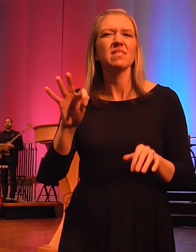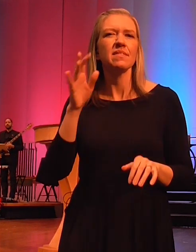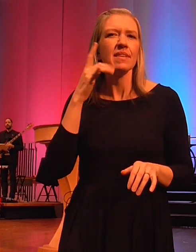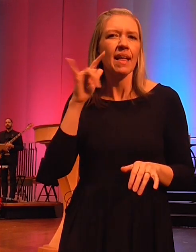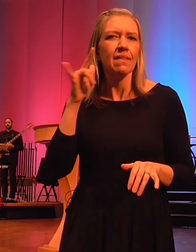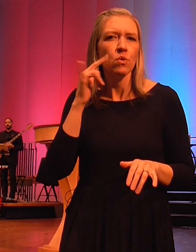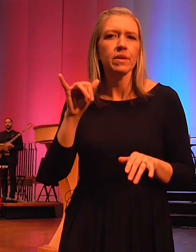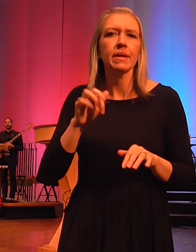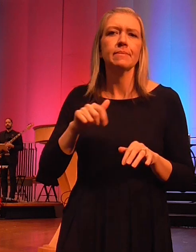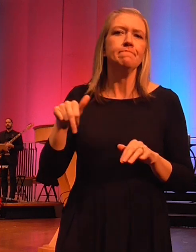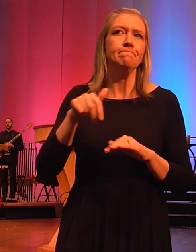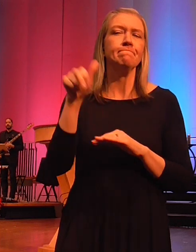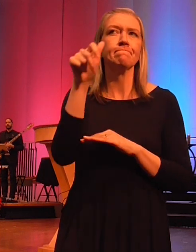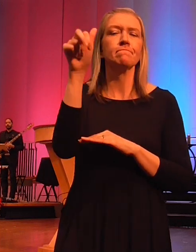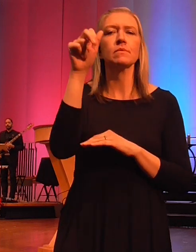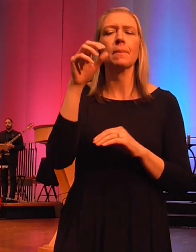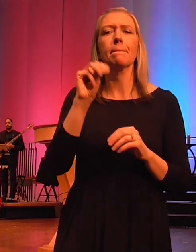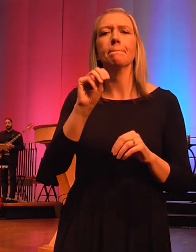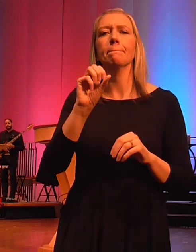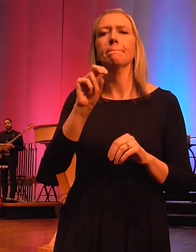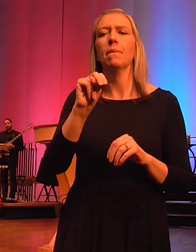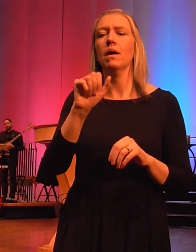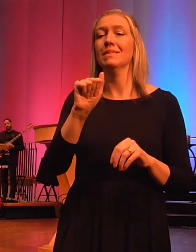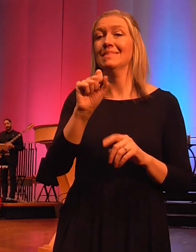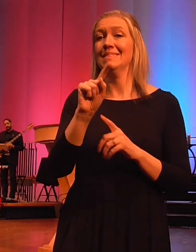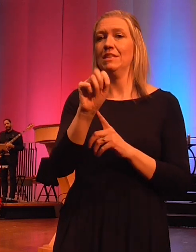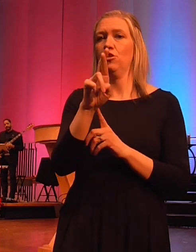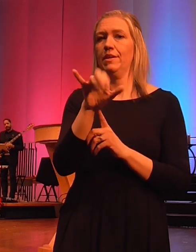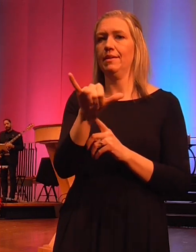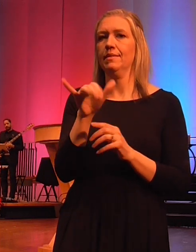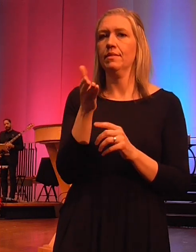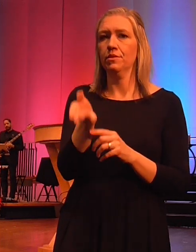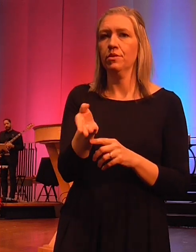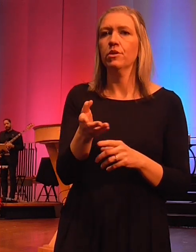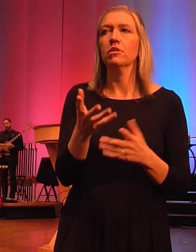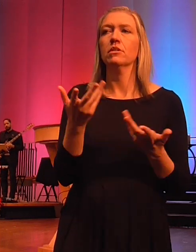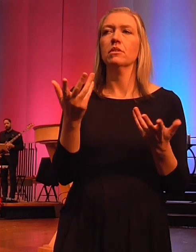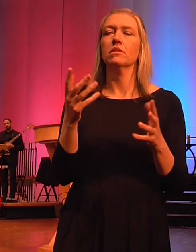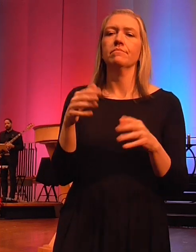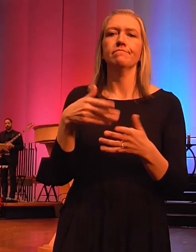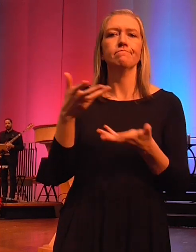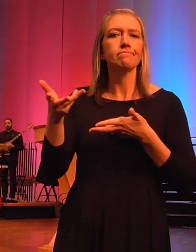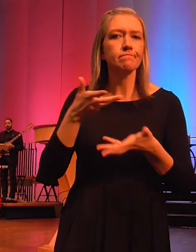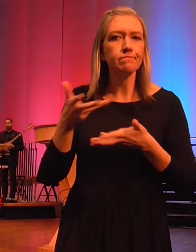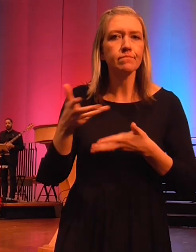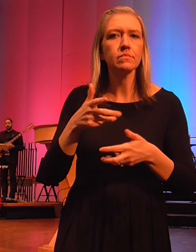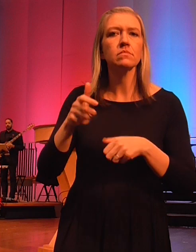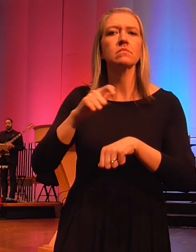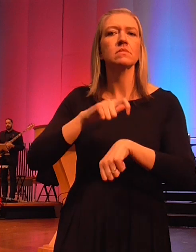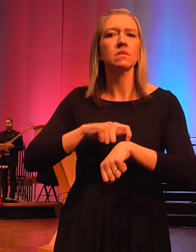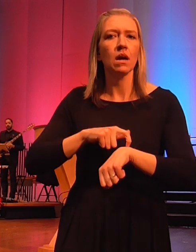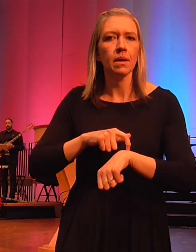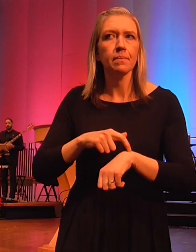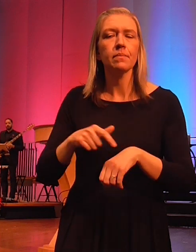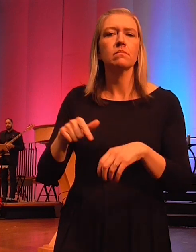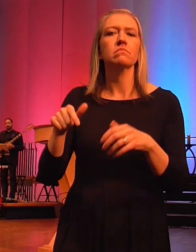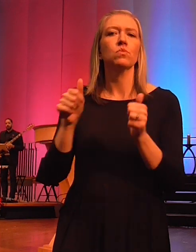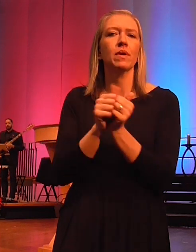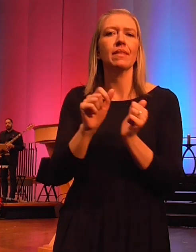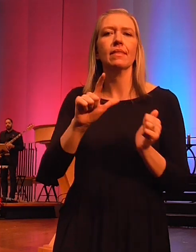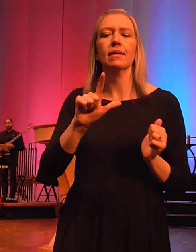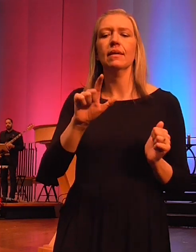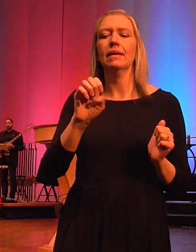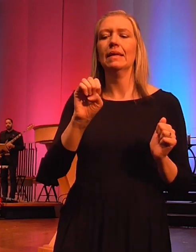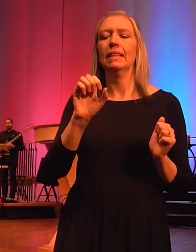was a monastery, and getting to know and spend time with Leonard Cohen, who was up